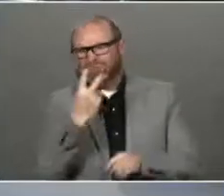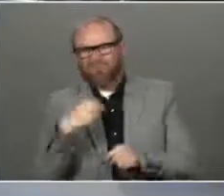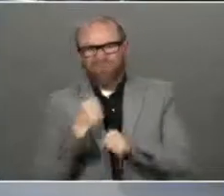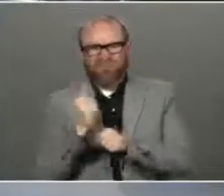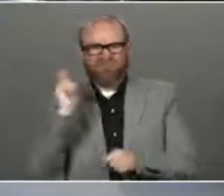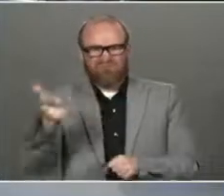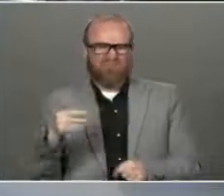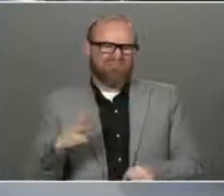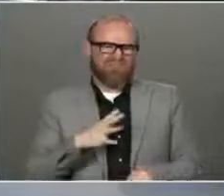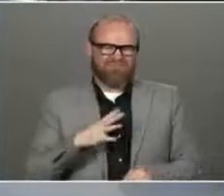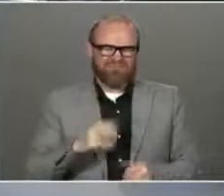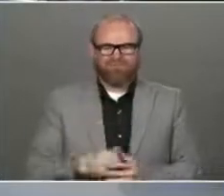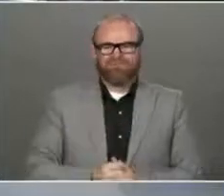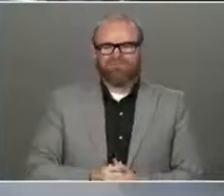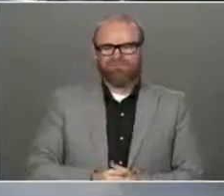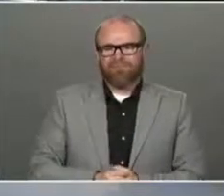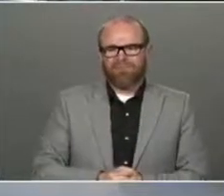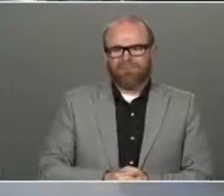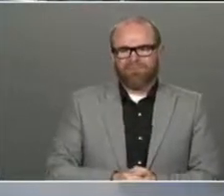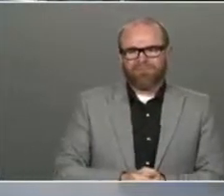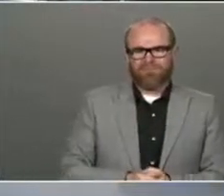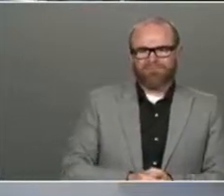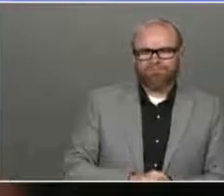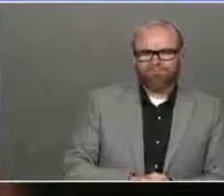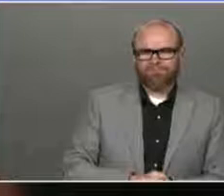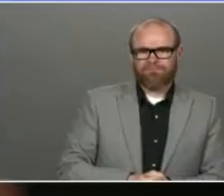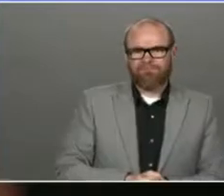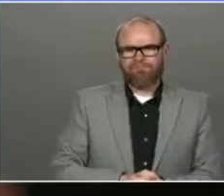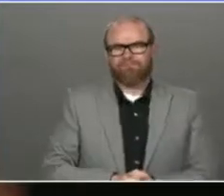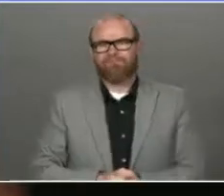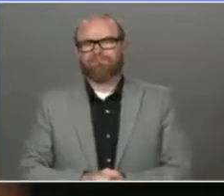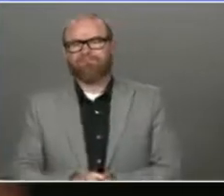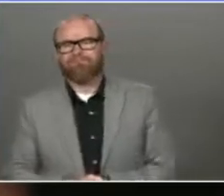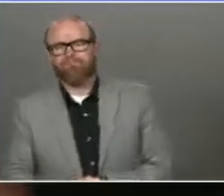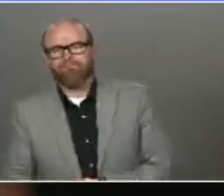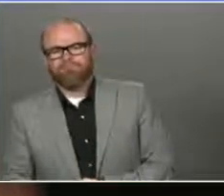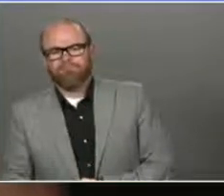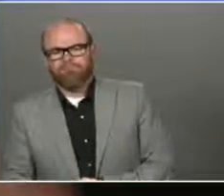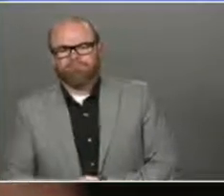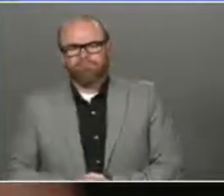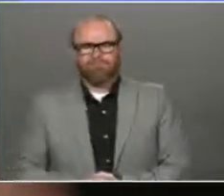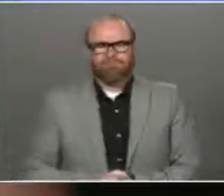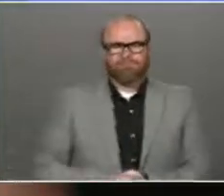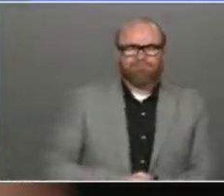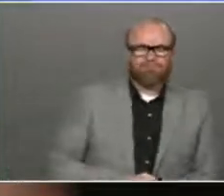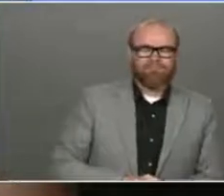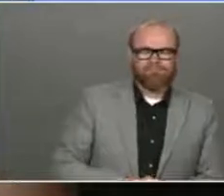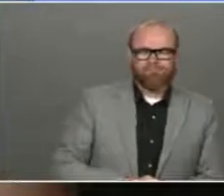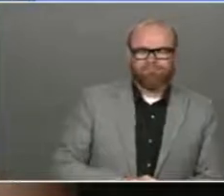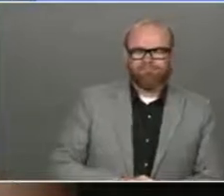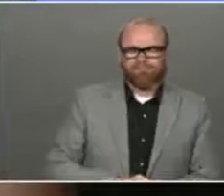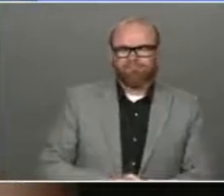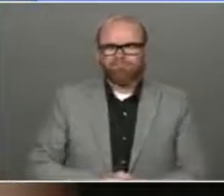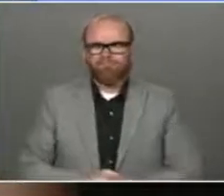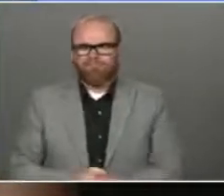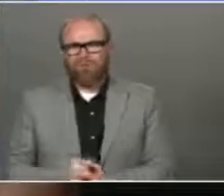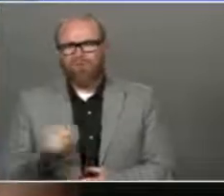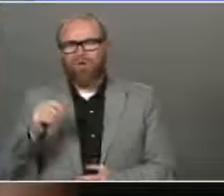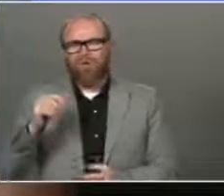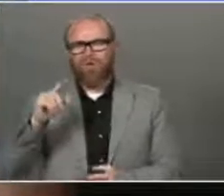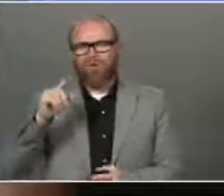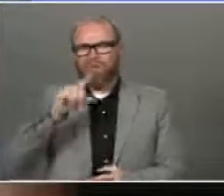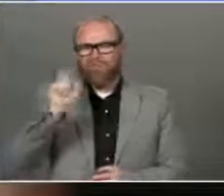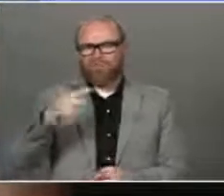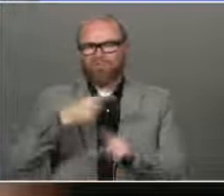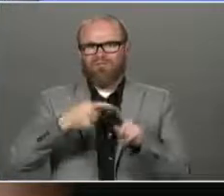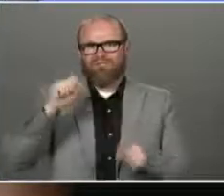questions from our remote reporters who couldn't join us for technical reasons. A question from Chris Reed with St. George News. He asks, the drought may come